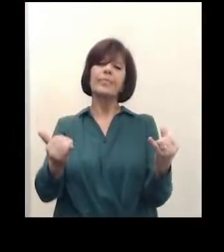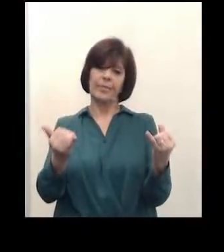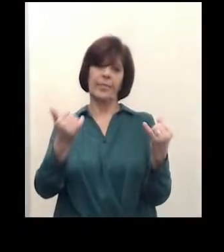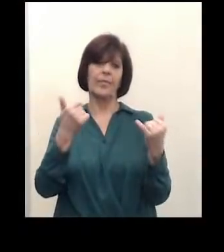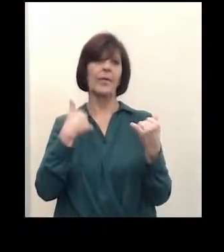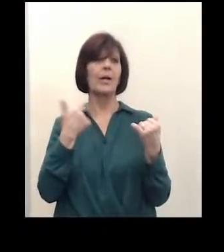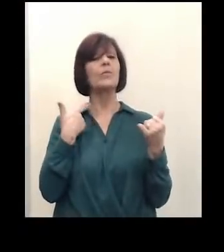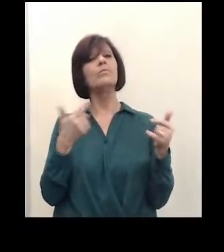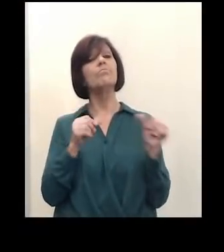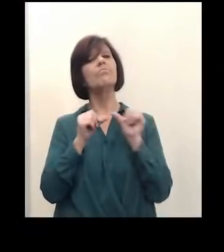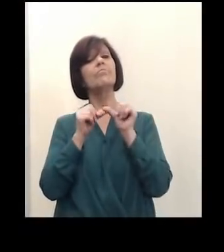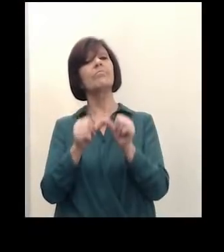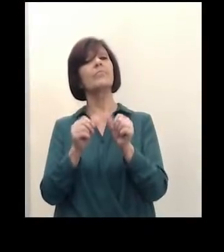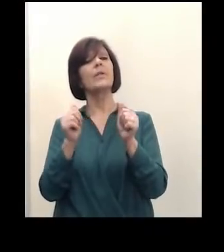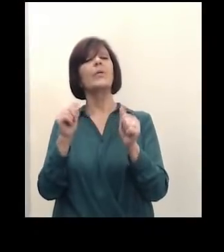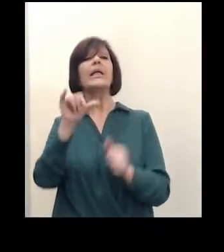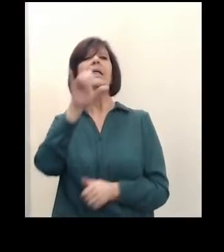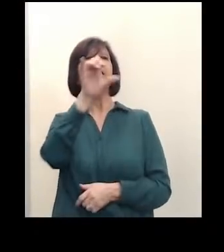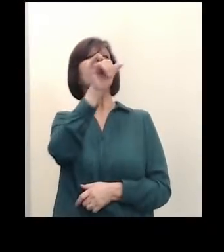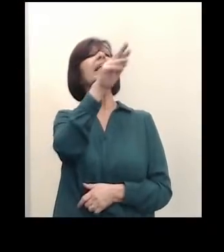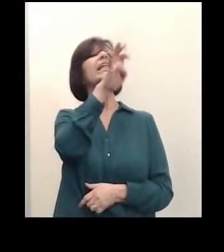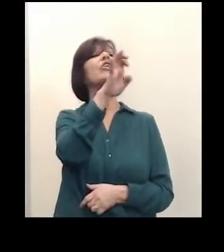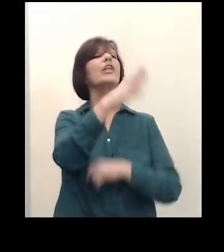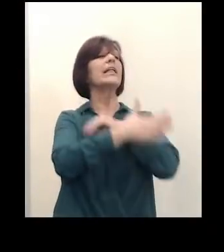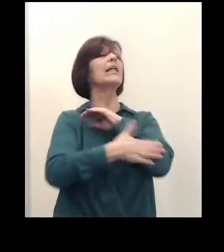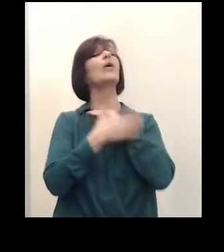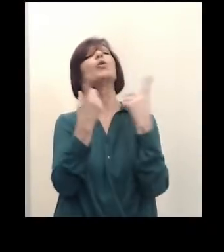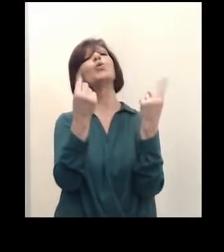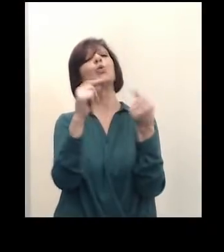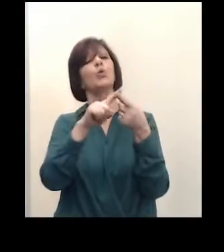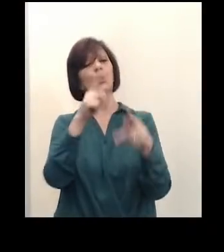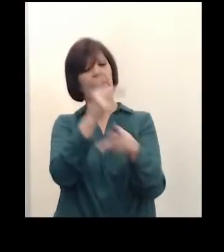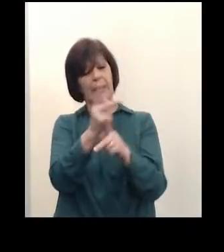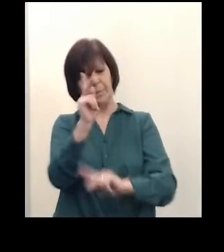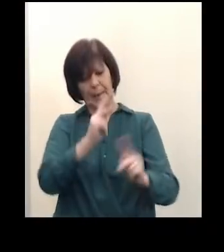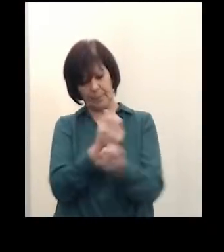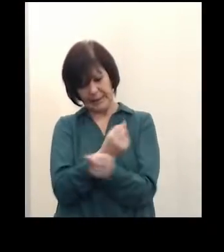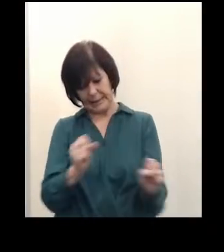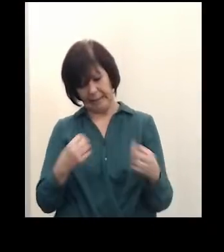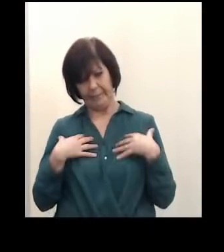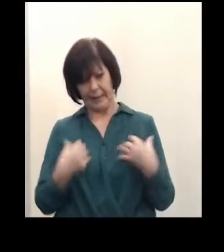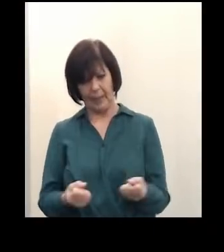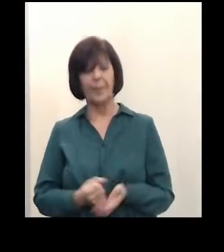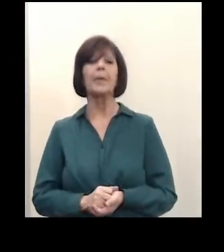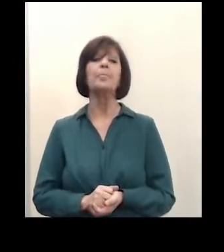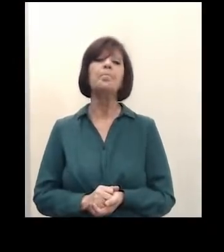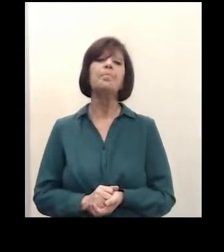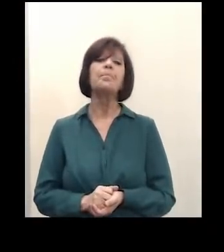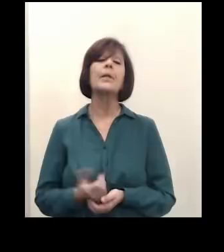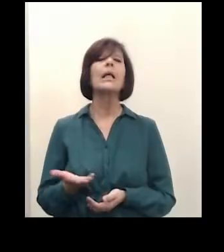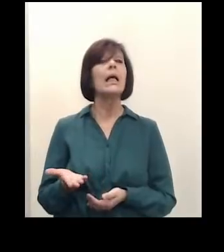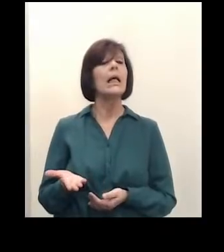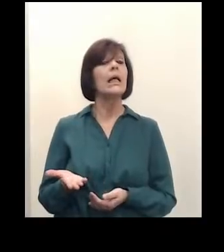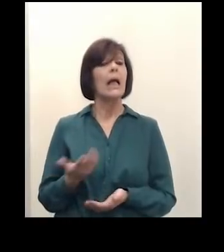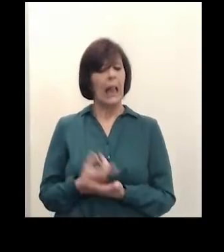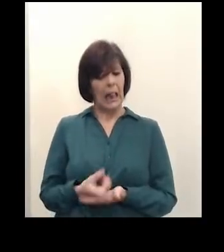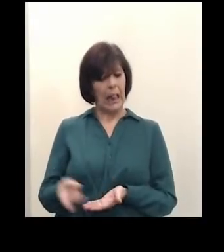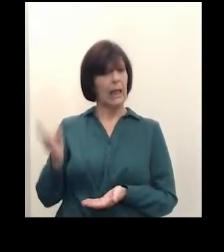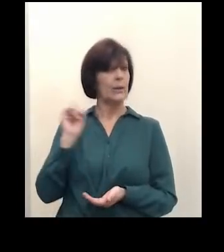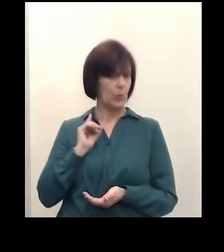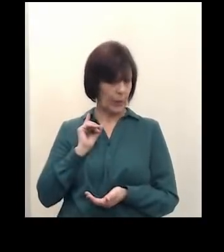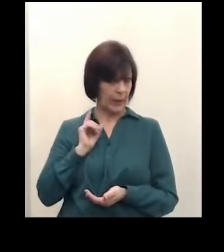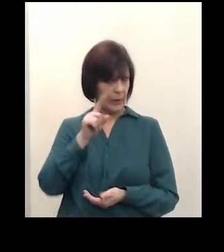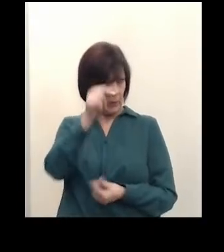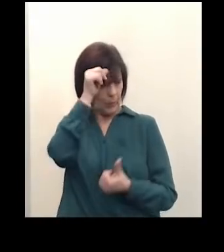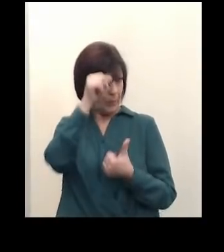on to what the Erie County is doing to keep people safe and healthy. So when we last convened last week, if you recall,